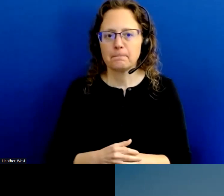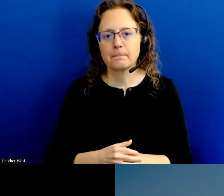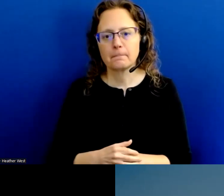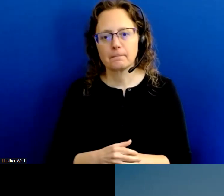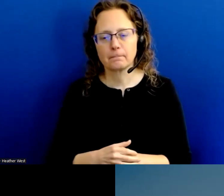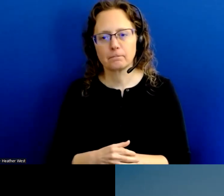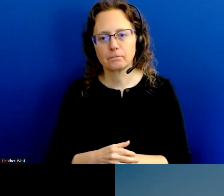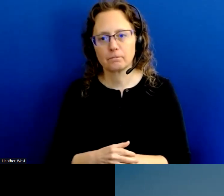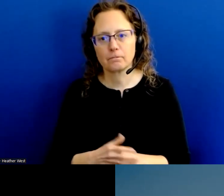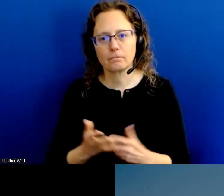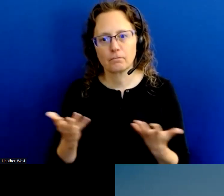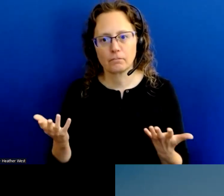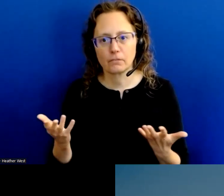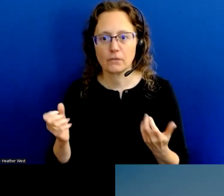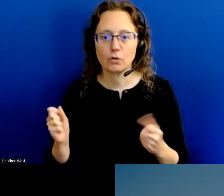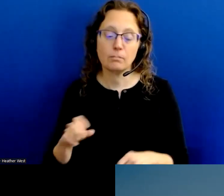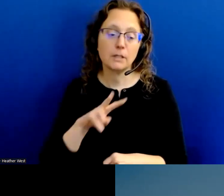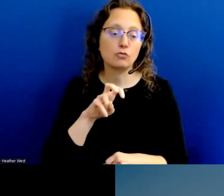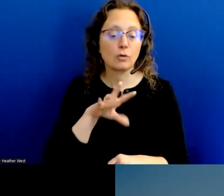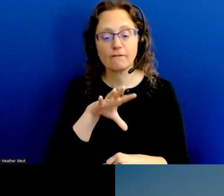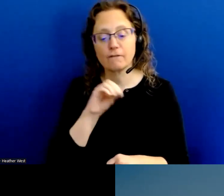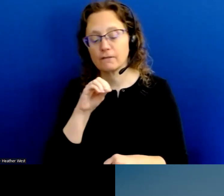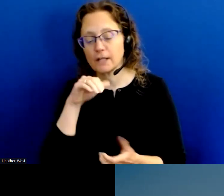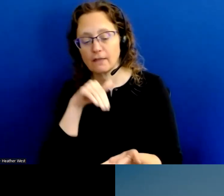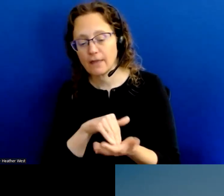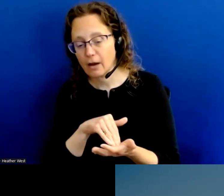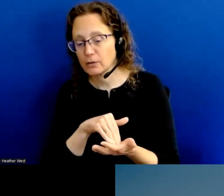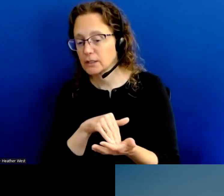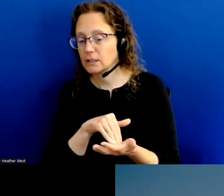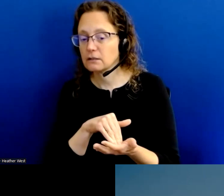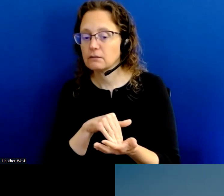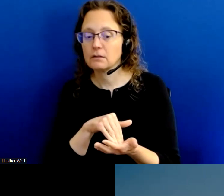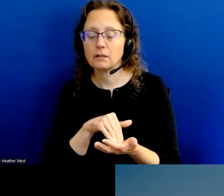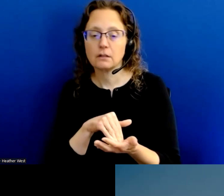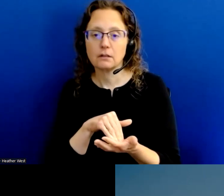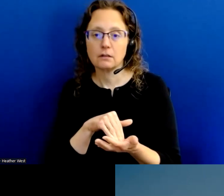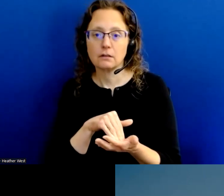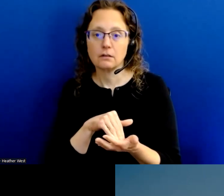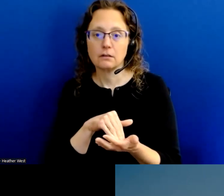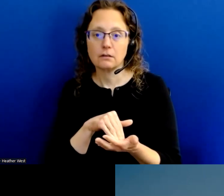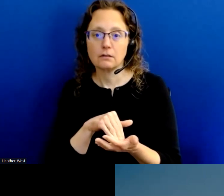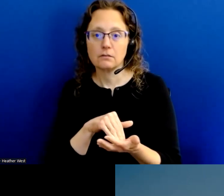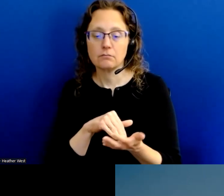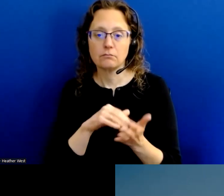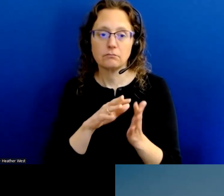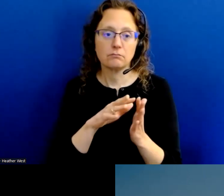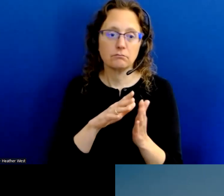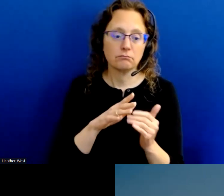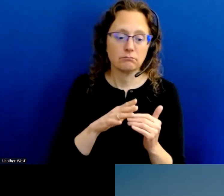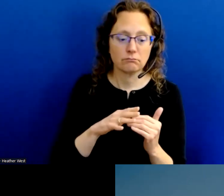projects at, a $250,000 amount, and kind of scaled from